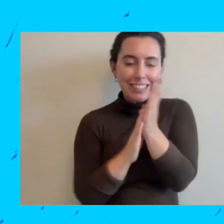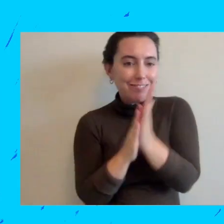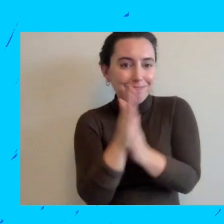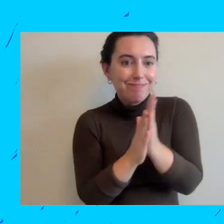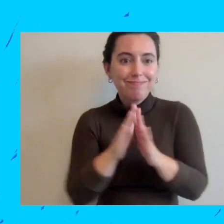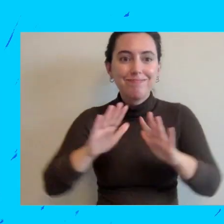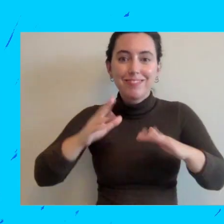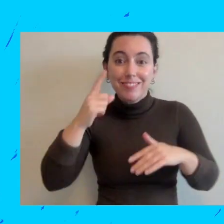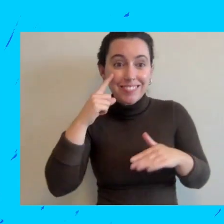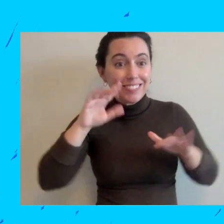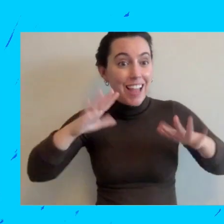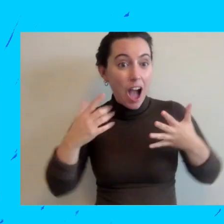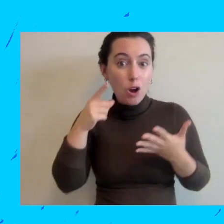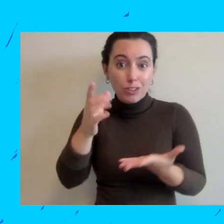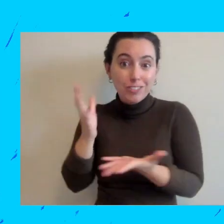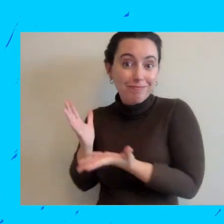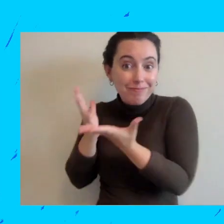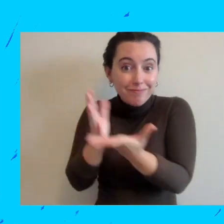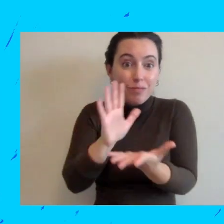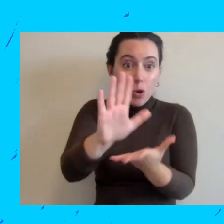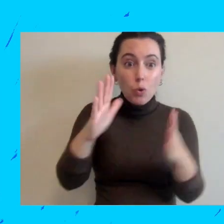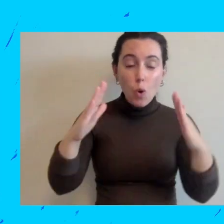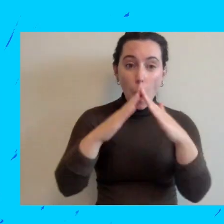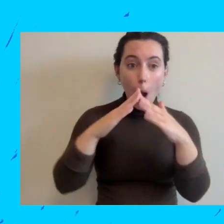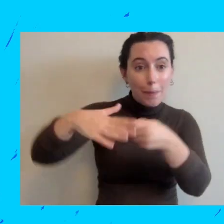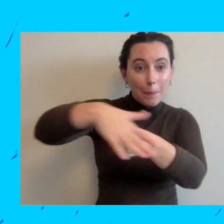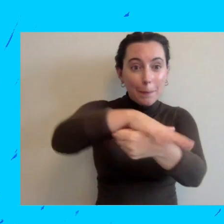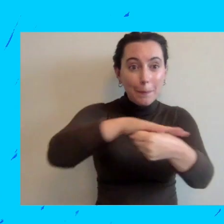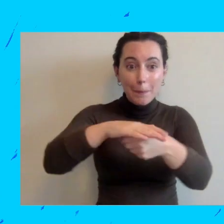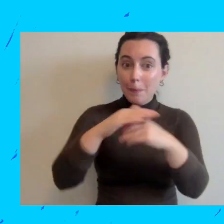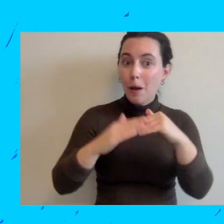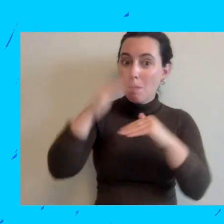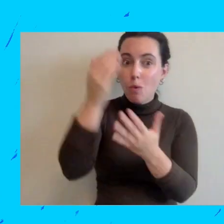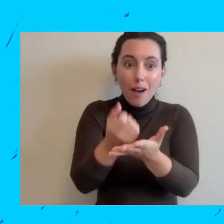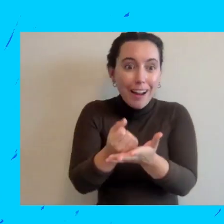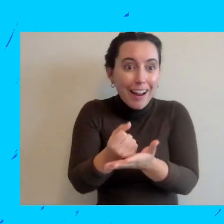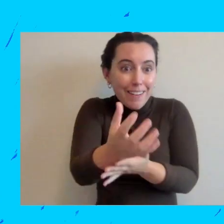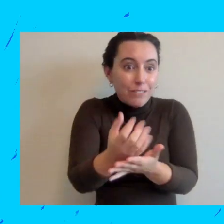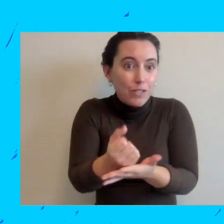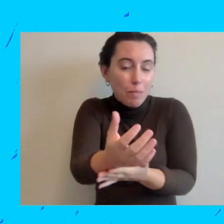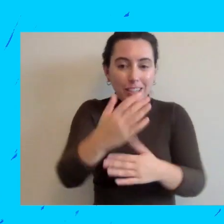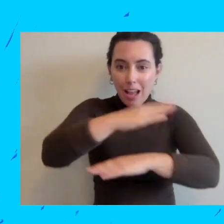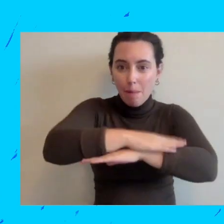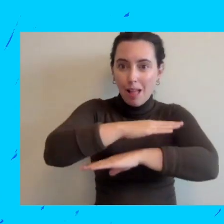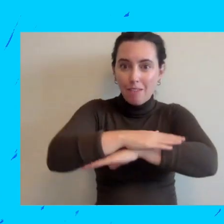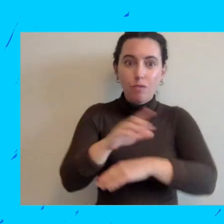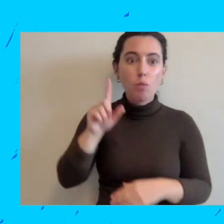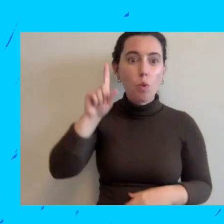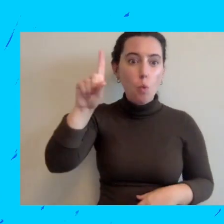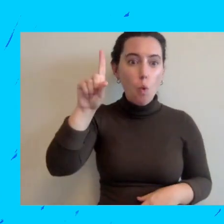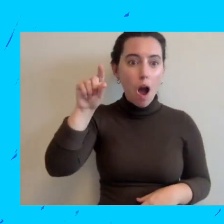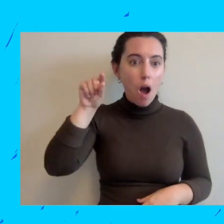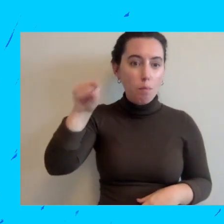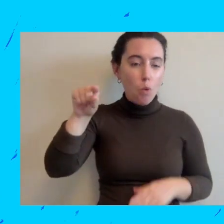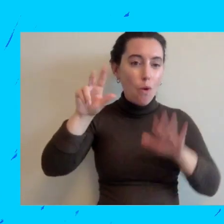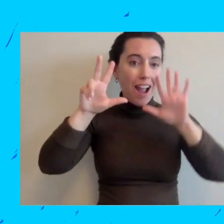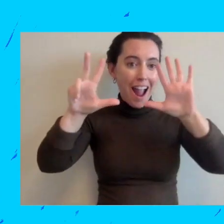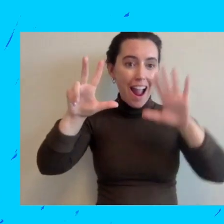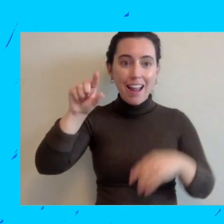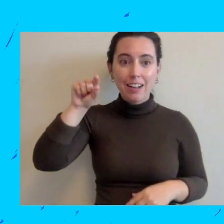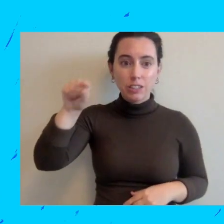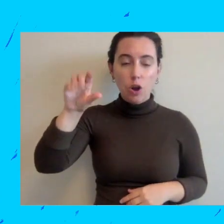so let us know. There's so much more information on the campaign platform at 1.8.org. Thank you.